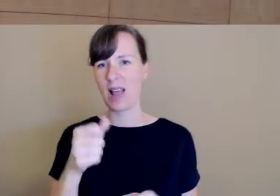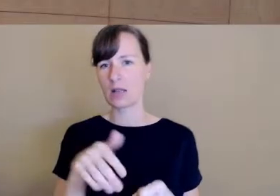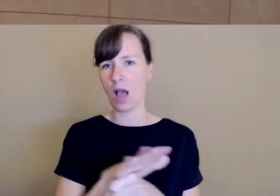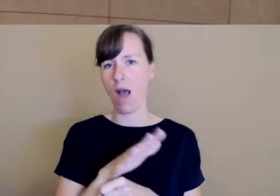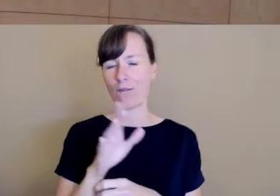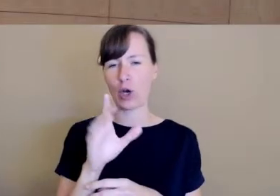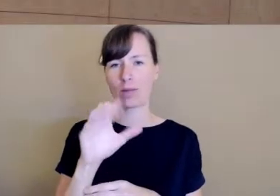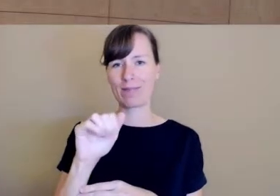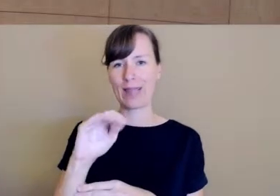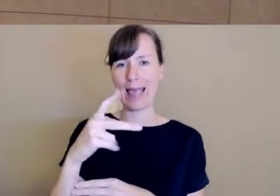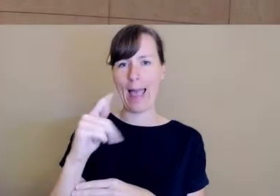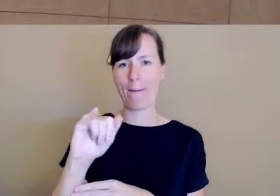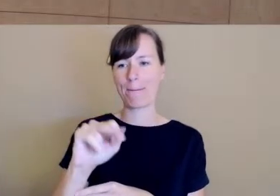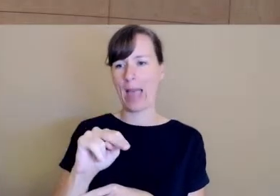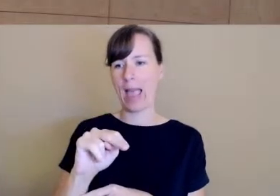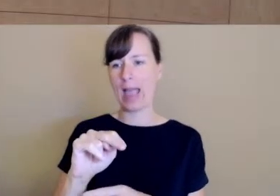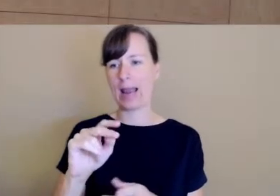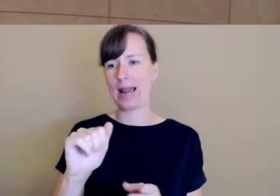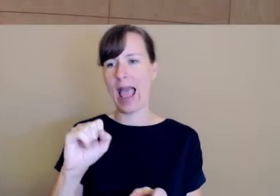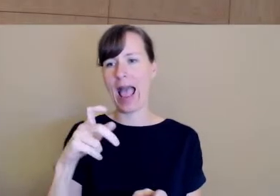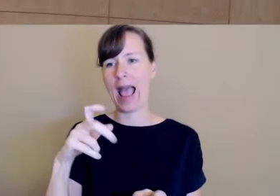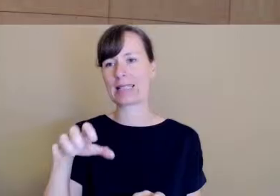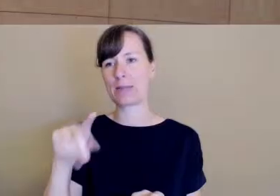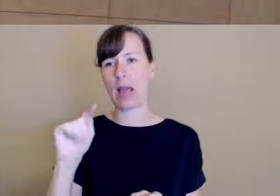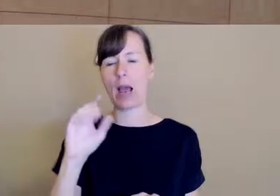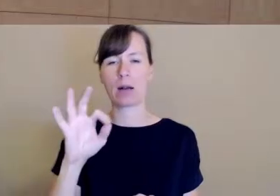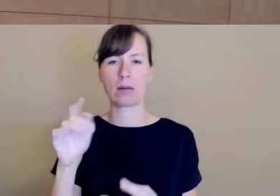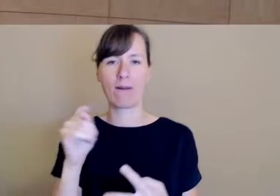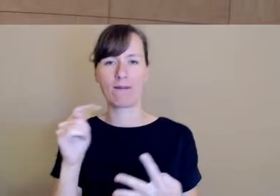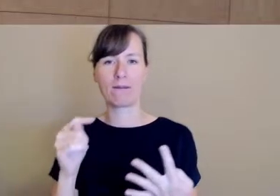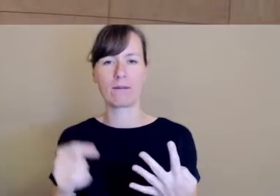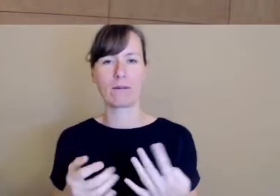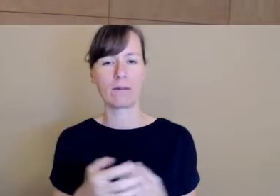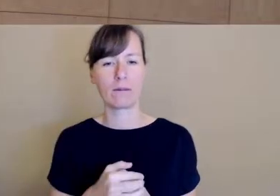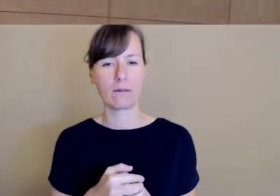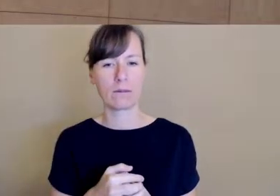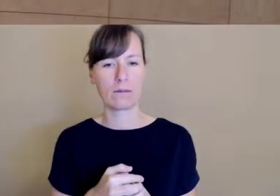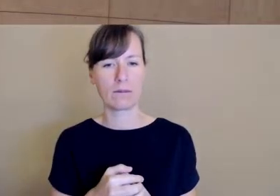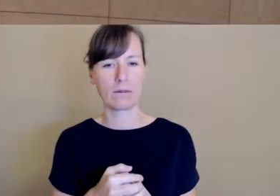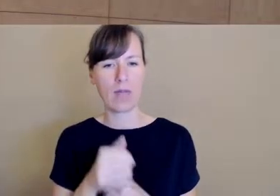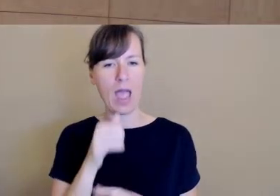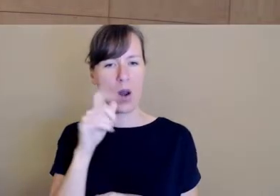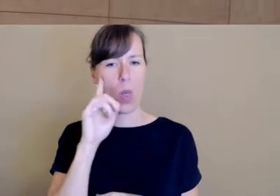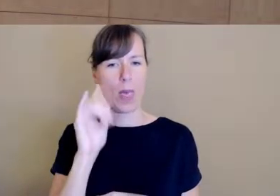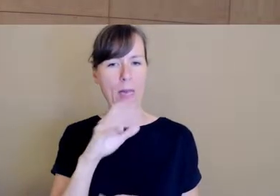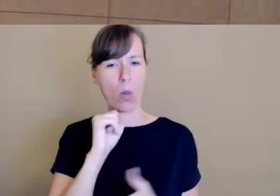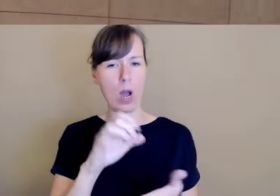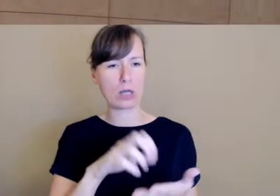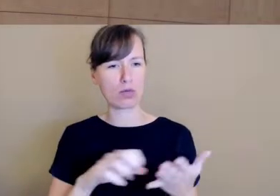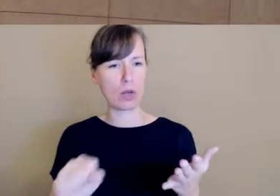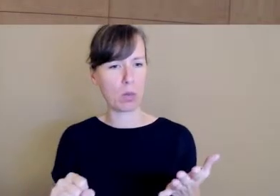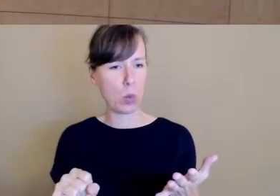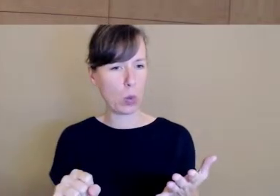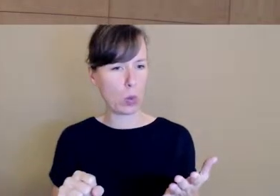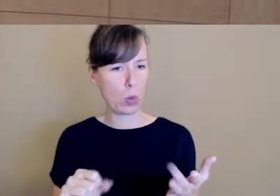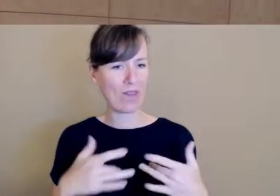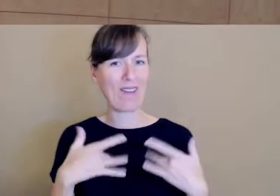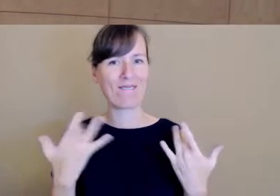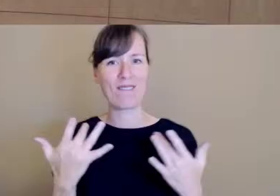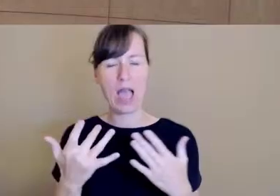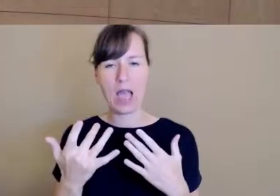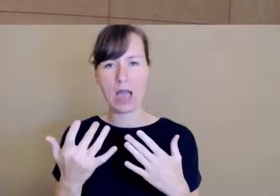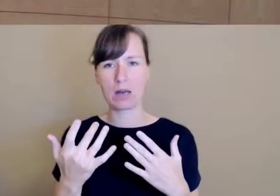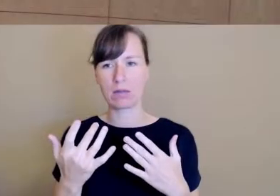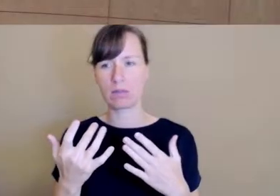believe that was taken out, right? Event guidelines. It talks about political endorsements, candidate promotion activities, including